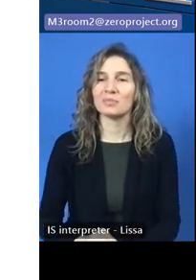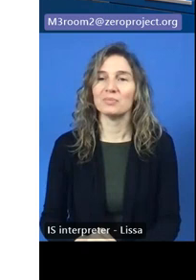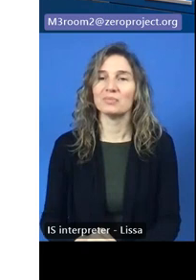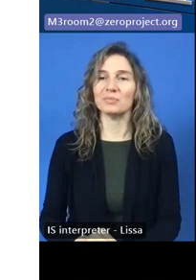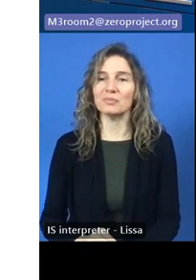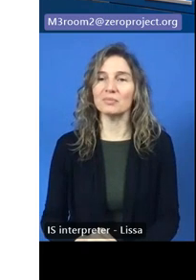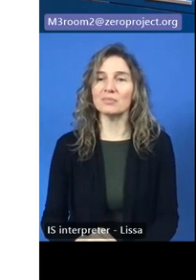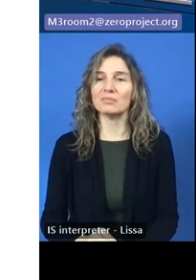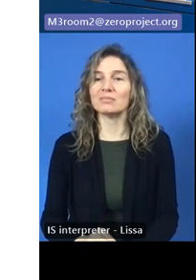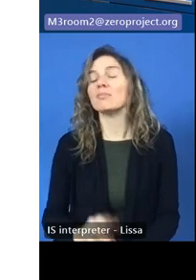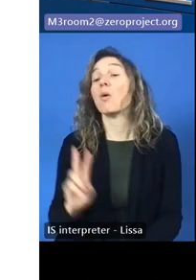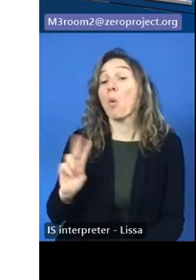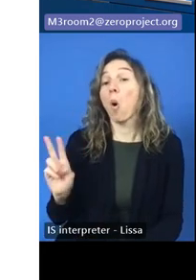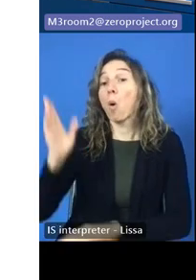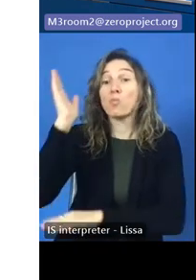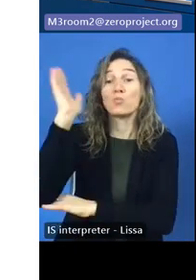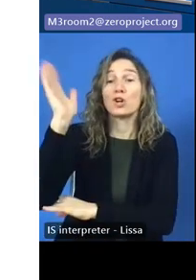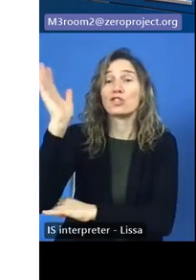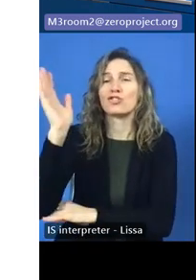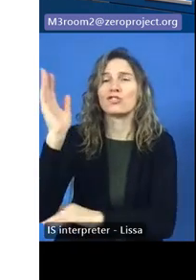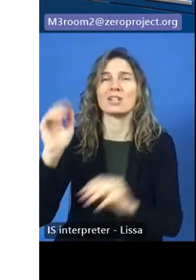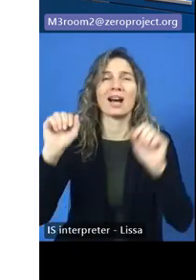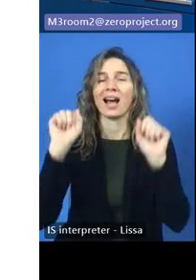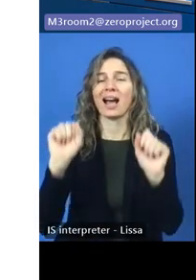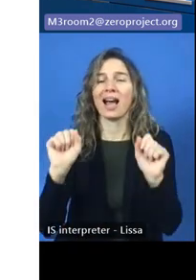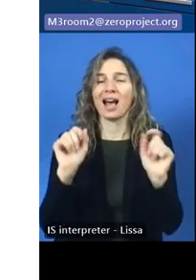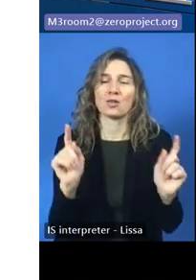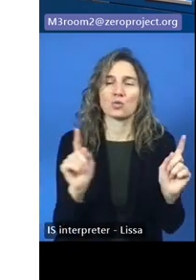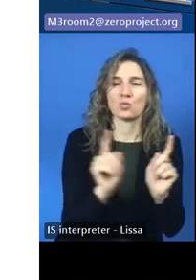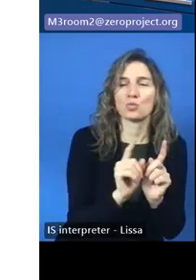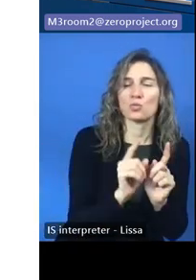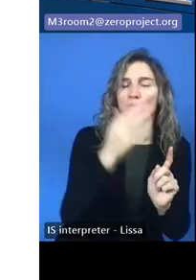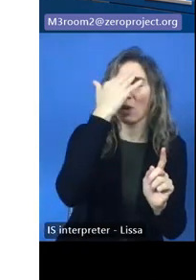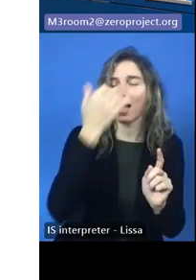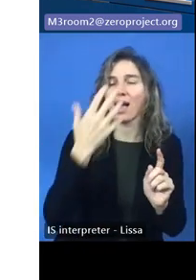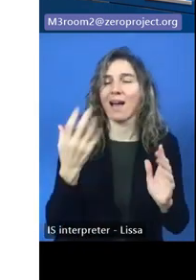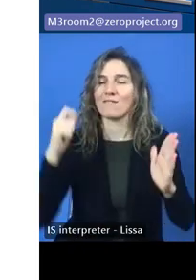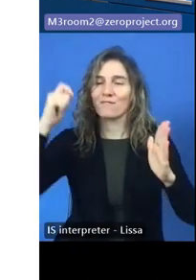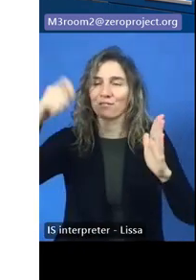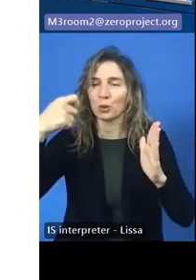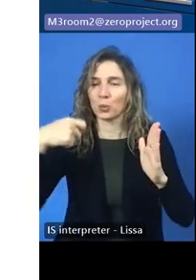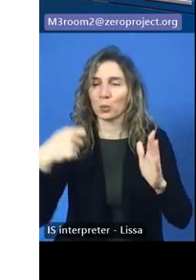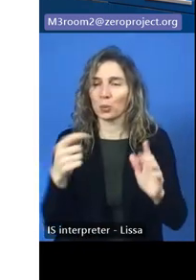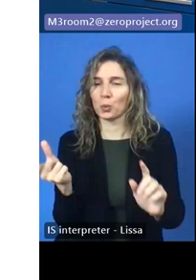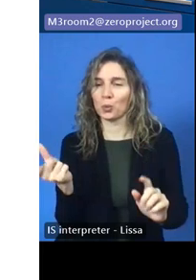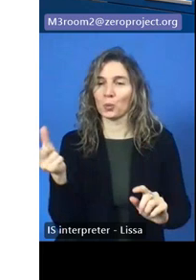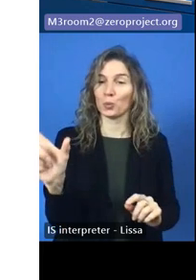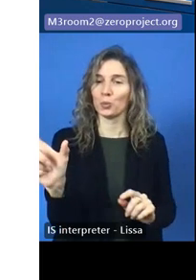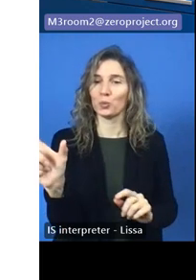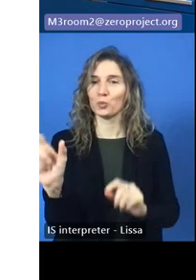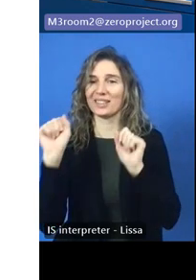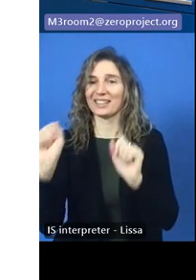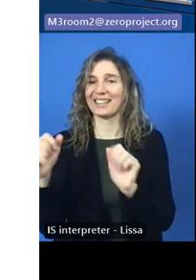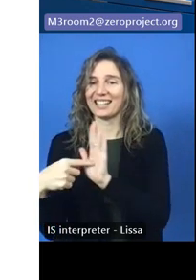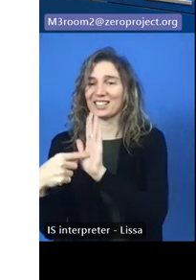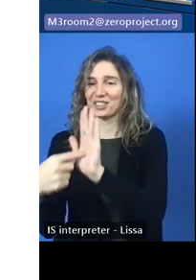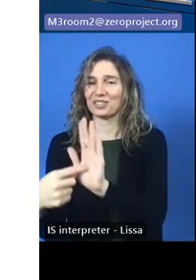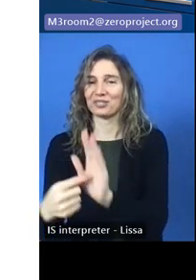short because we will have a video at the end, so we can show you later.